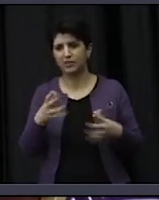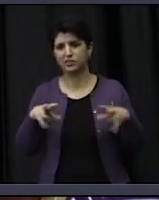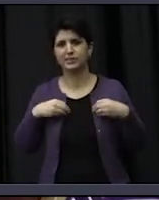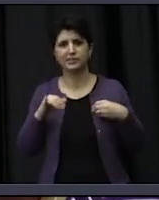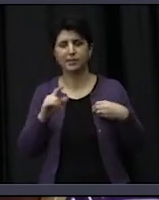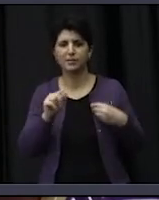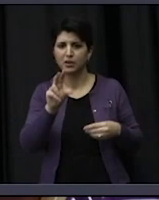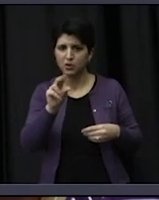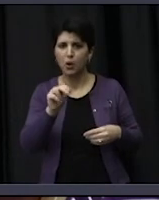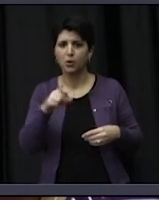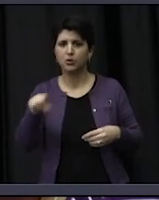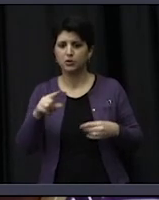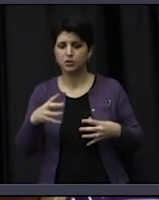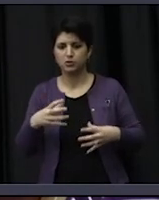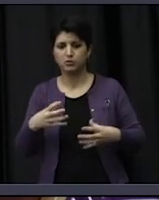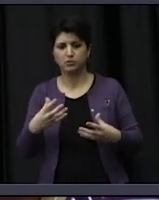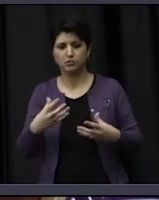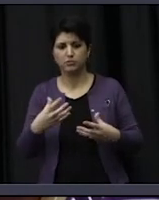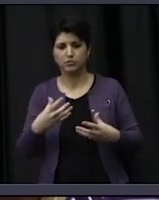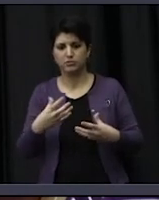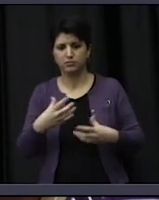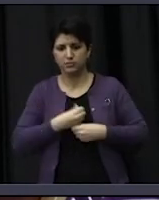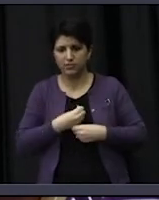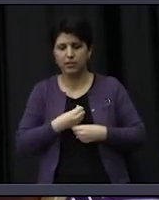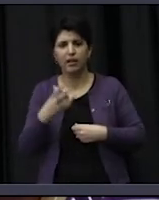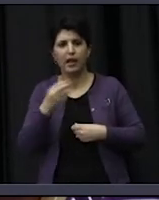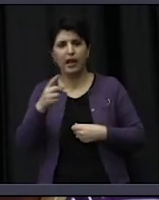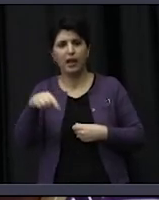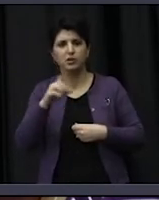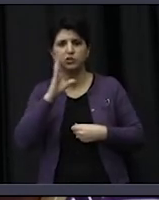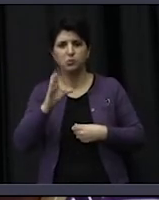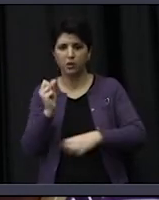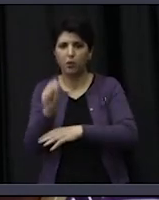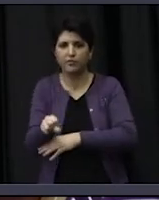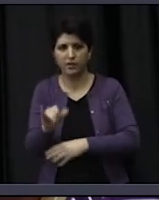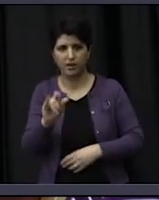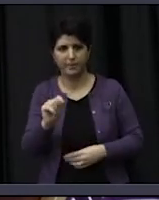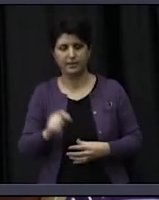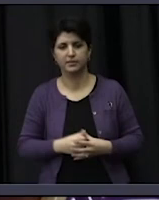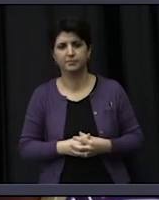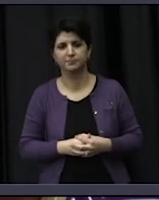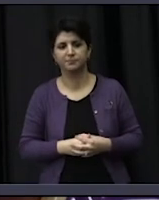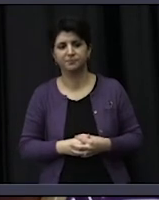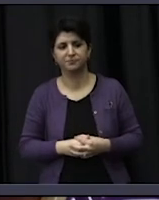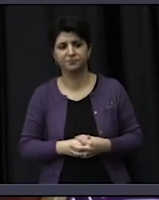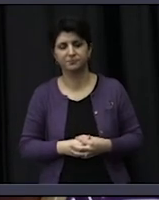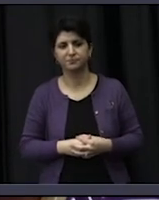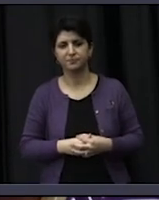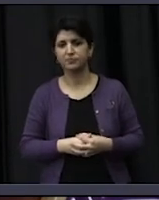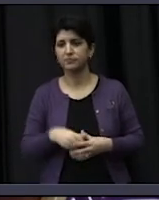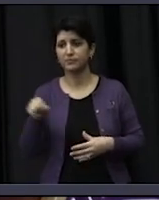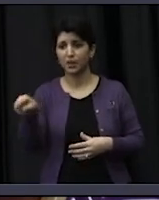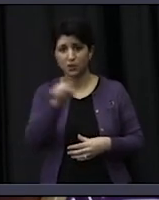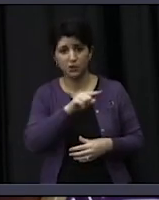The graduates in this field house today are members of a community that refuses to surrender, stares uncertainty in the